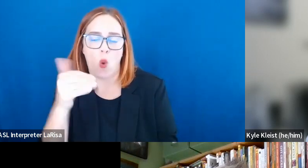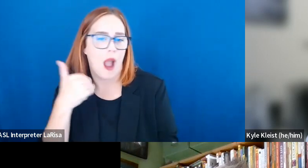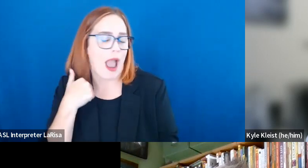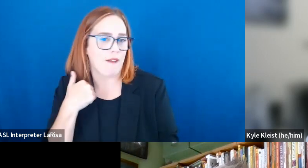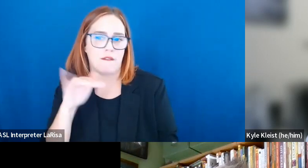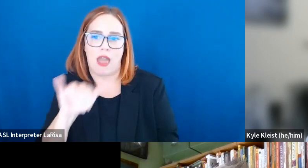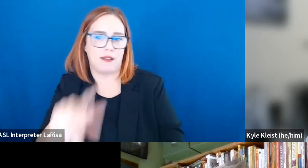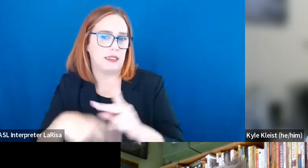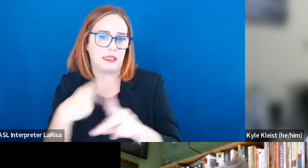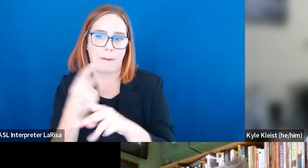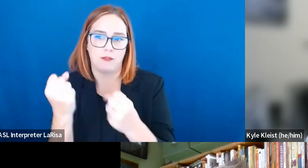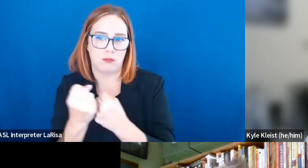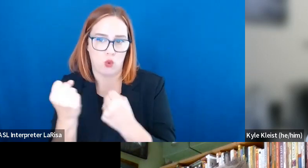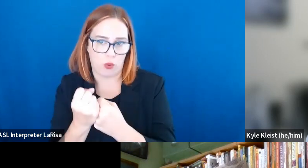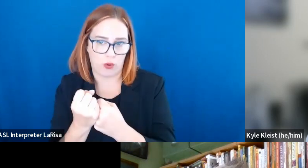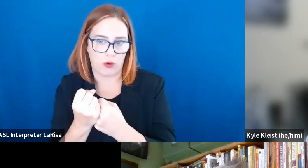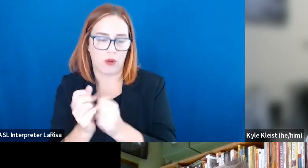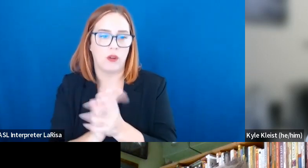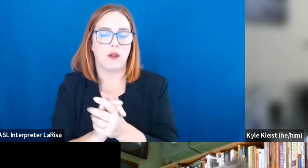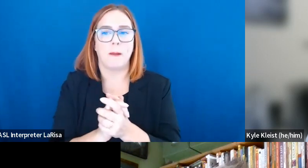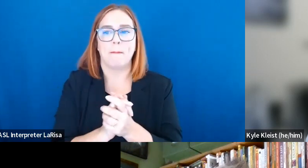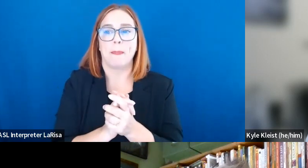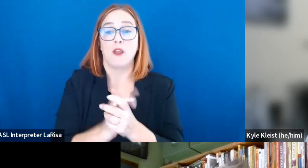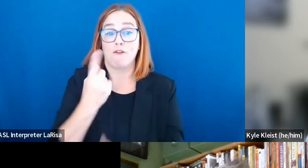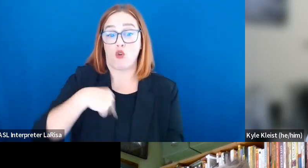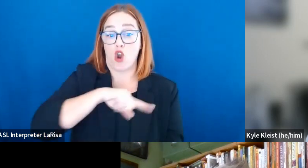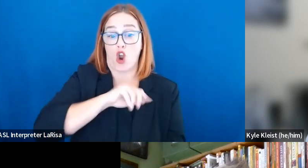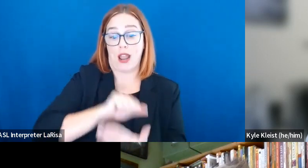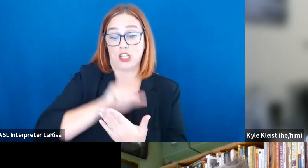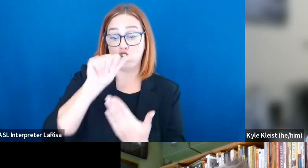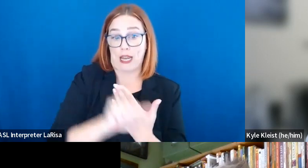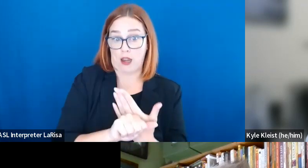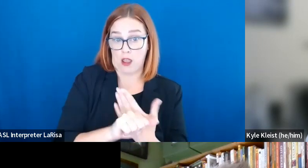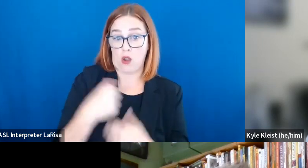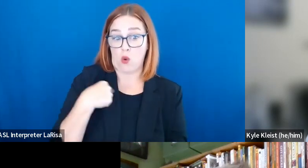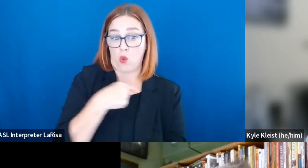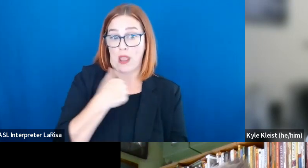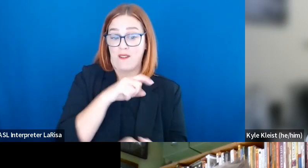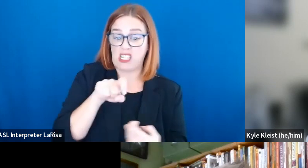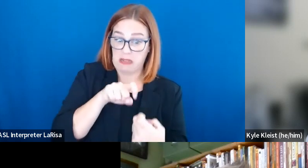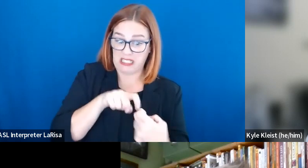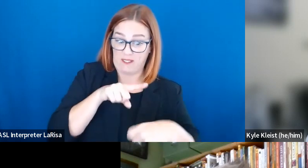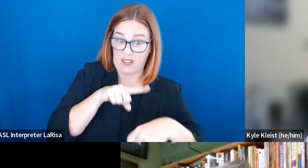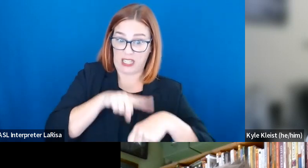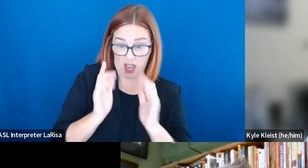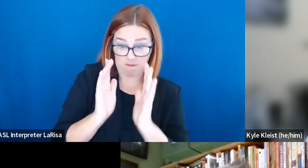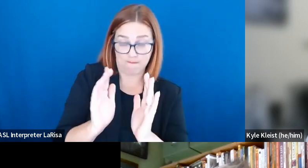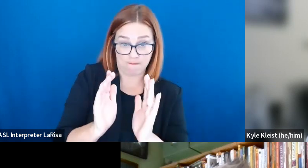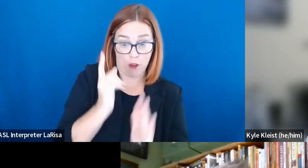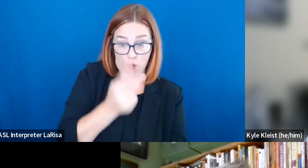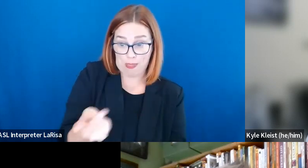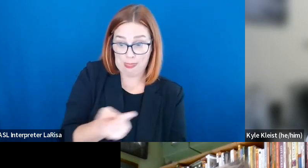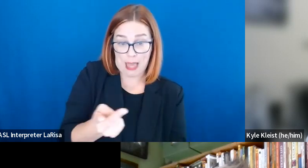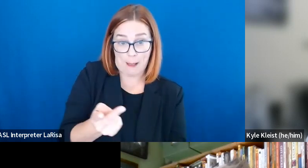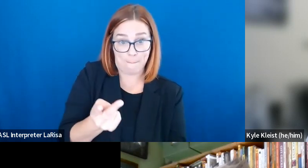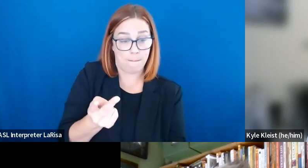our agenda, we incorporate a specified amount of time just for them to share in both